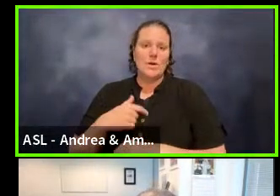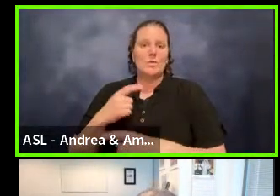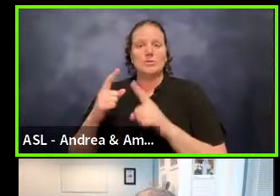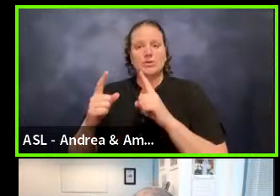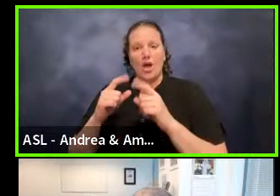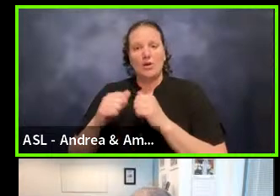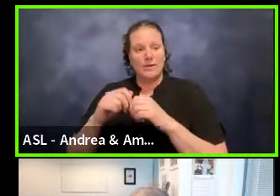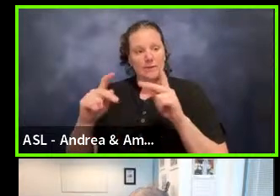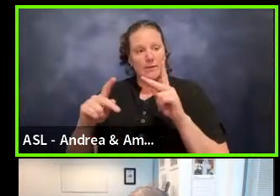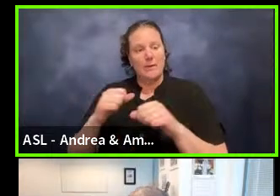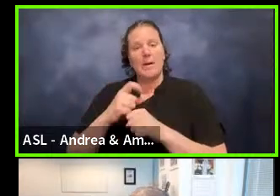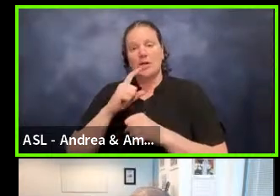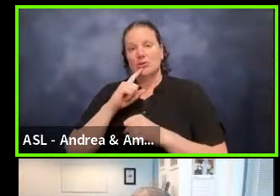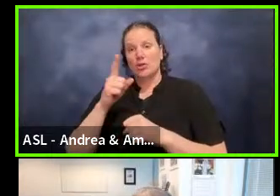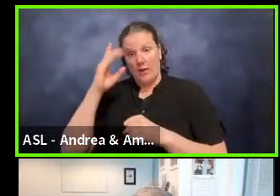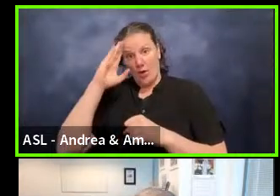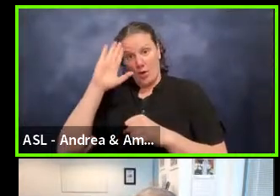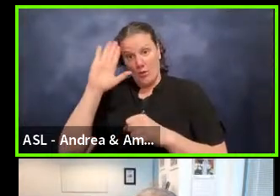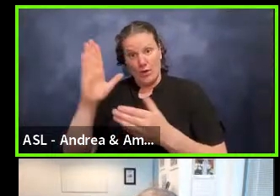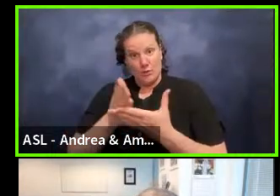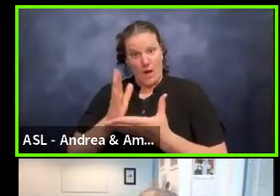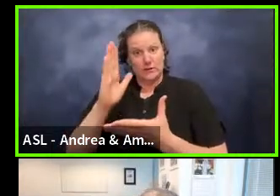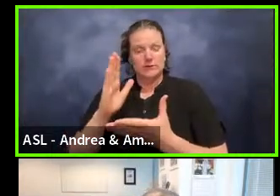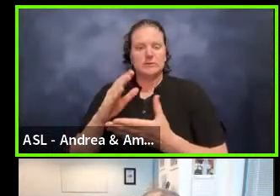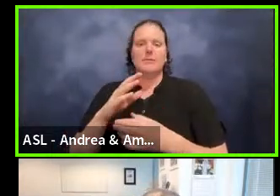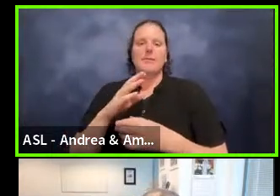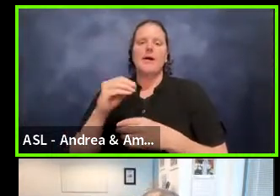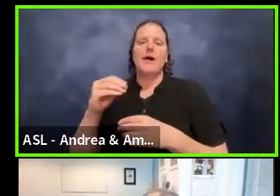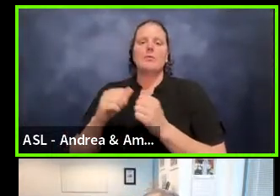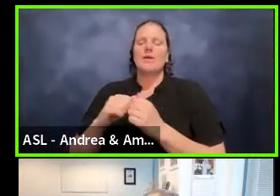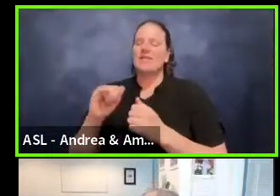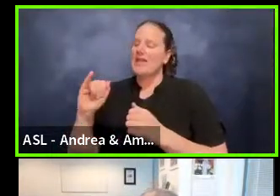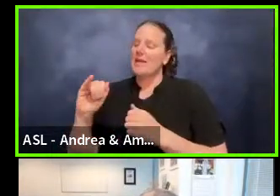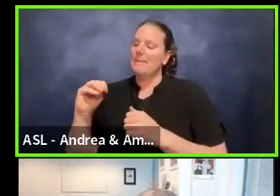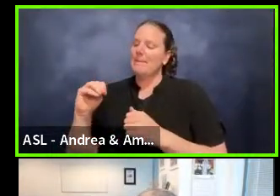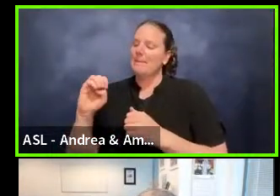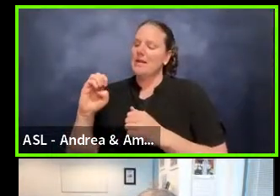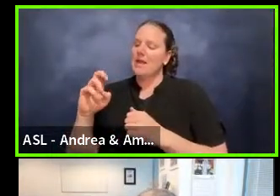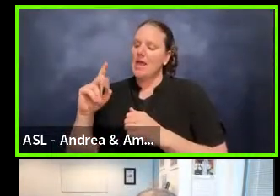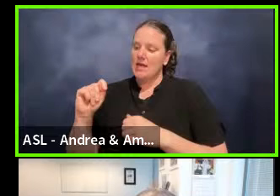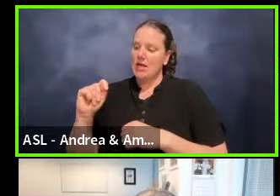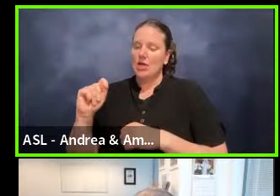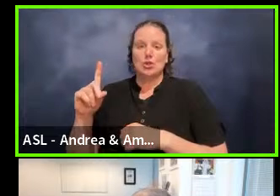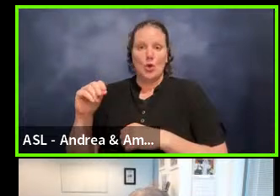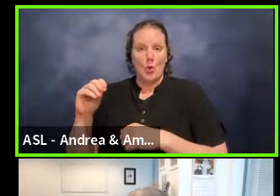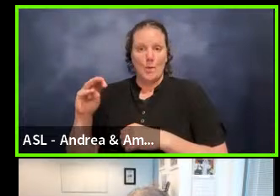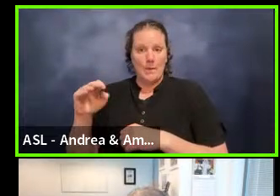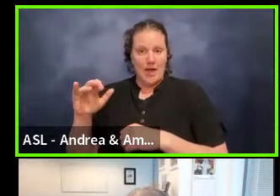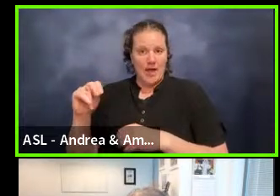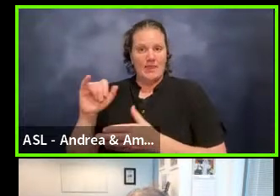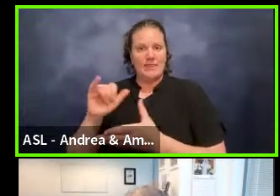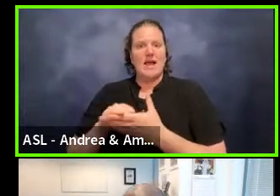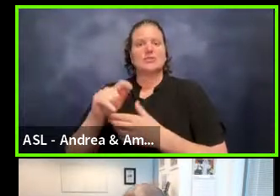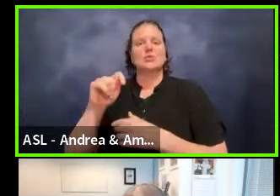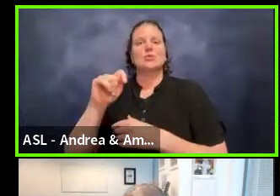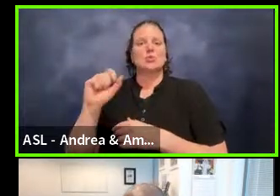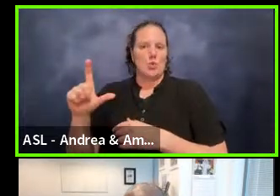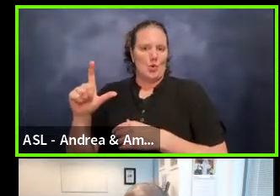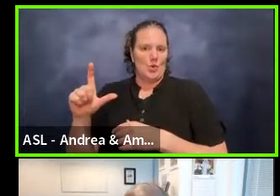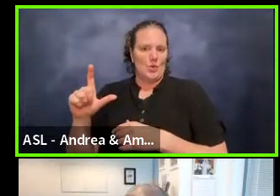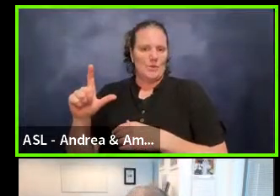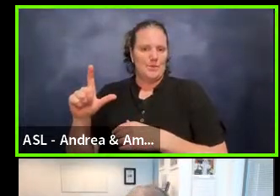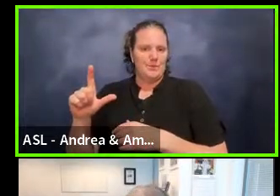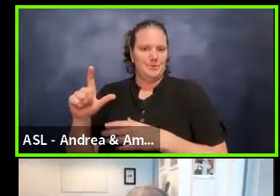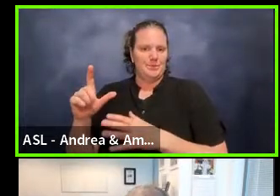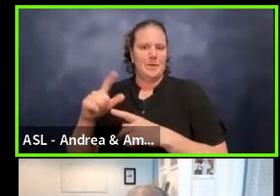and making sure they know their rights. As far as eminent domain is a tool in the toolbox, but it is generally